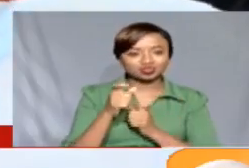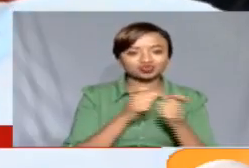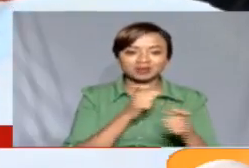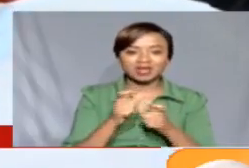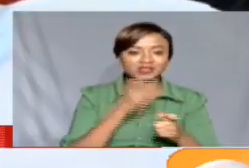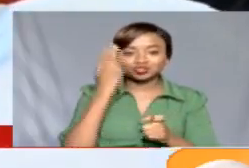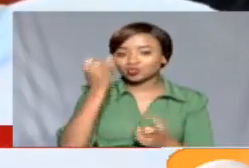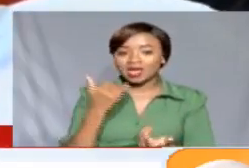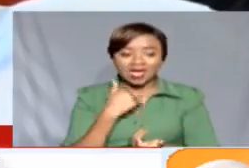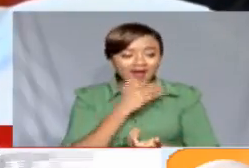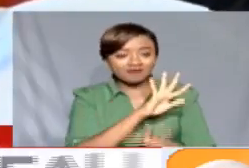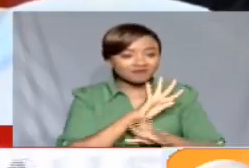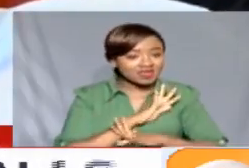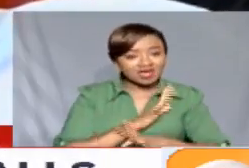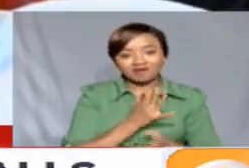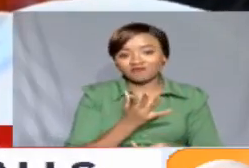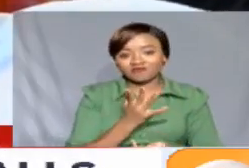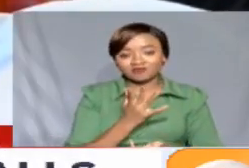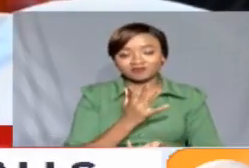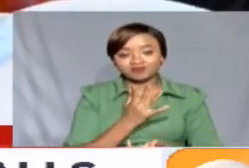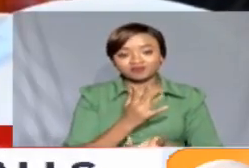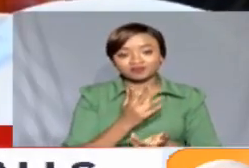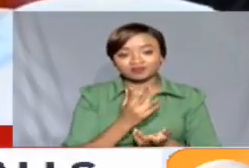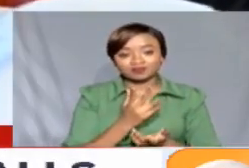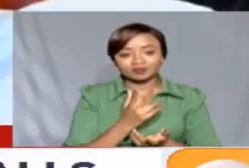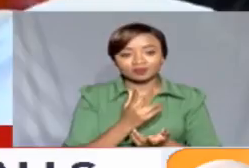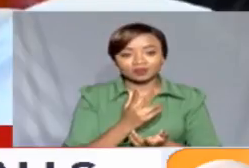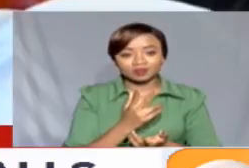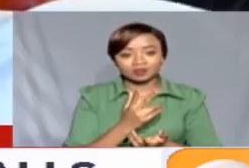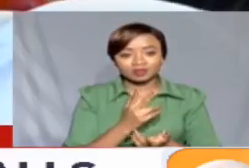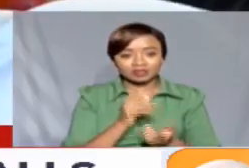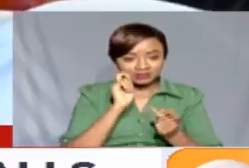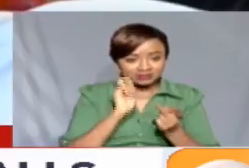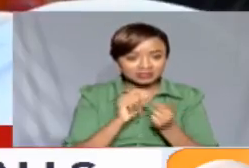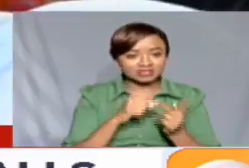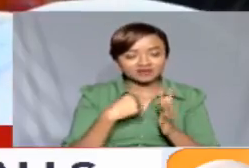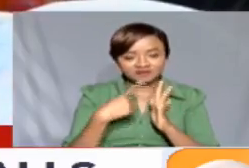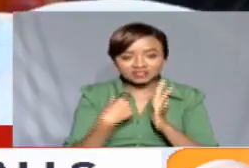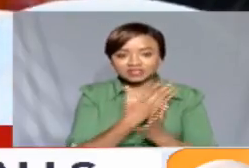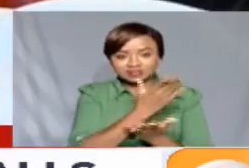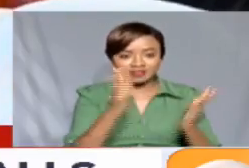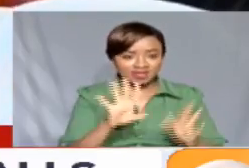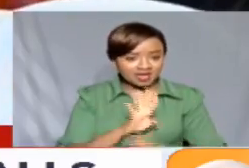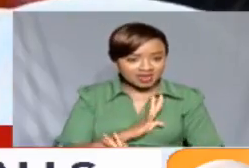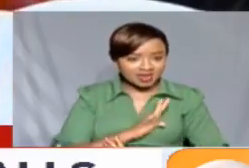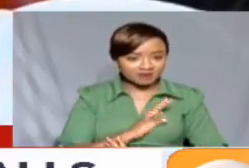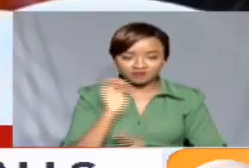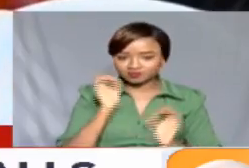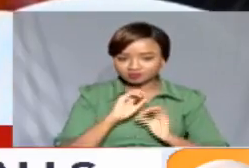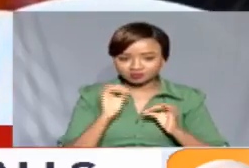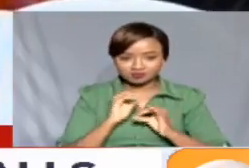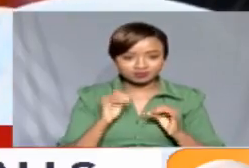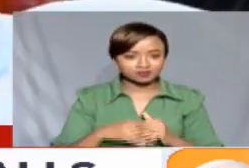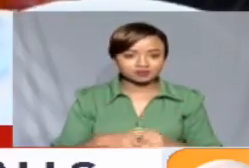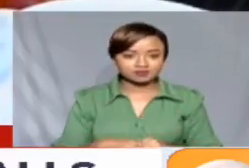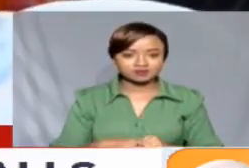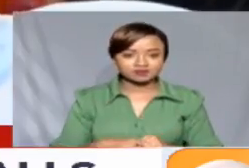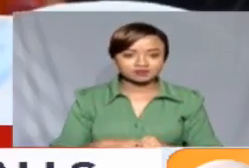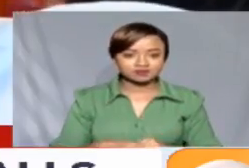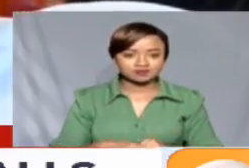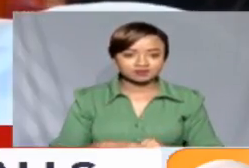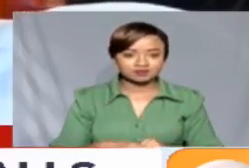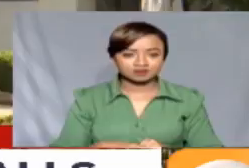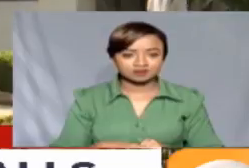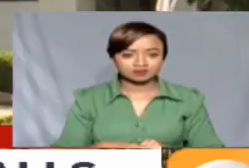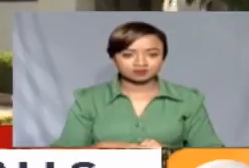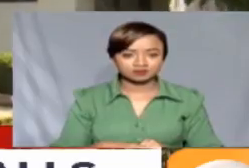manage, because we don't have the sufficient a testing facility to test more than maybe 400-500 people a day, while we have 50